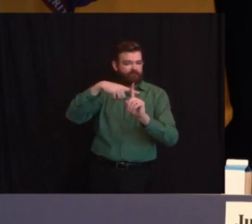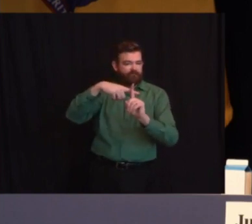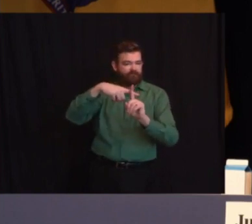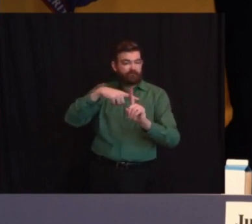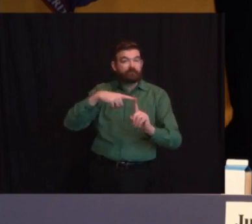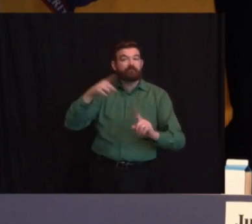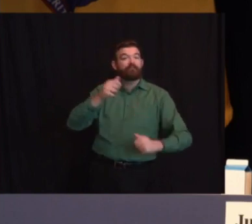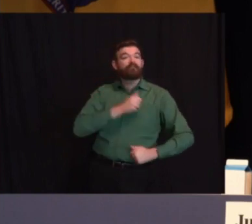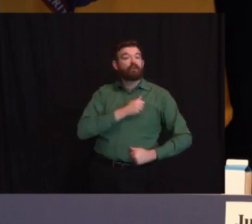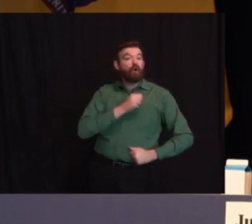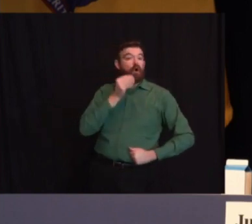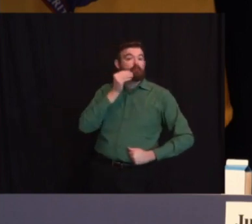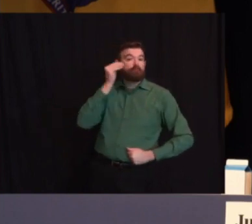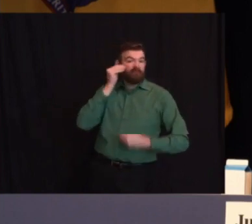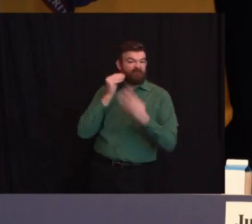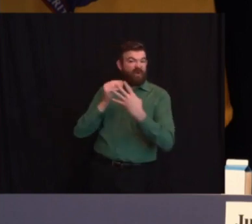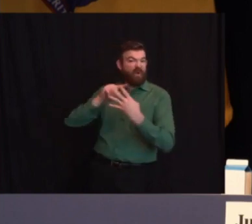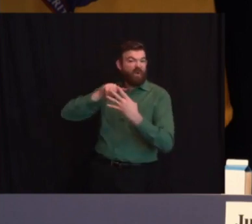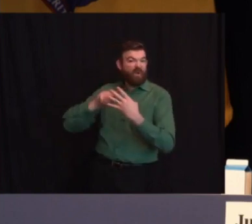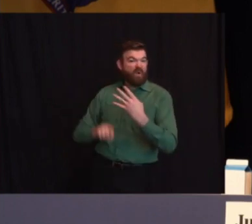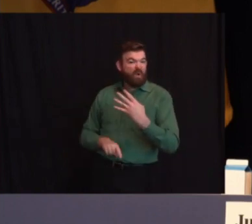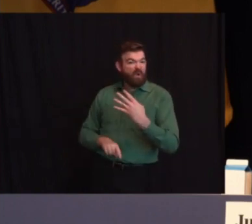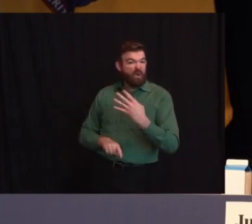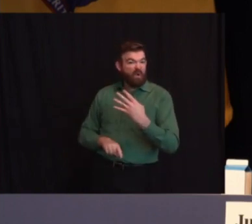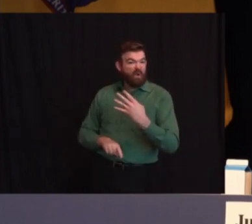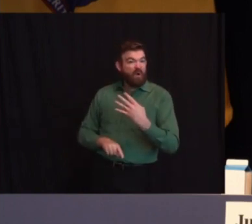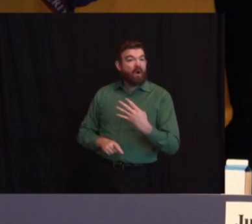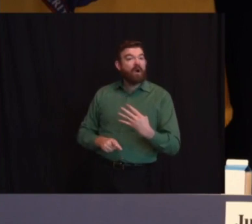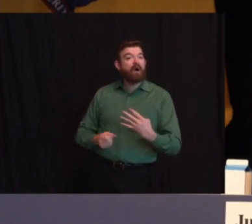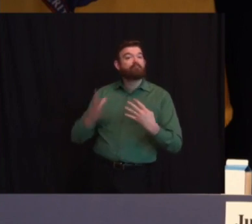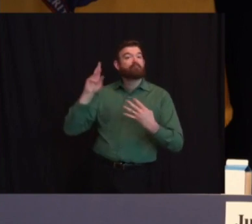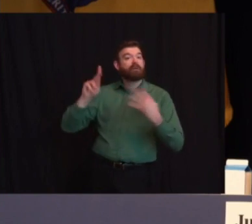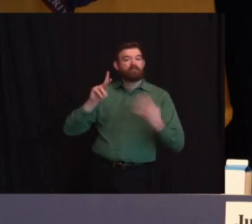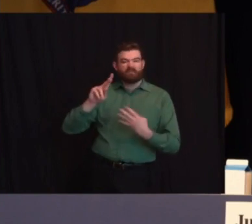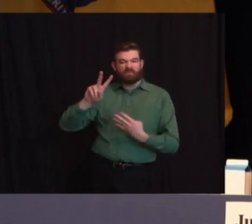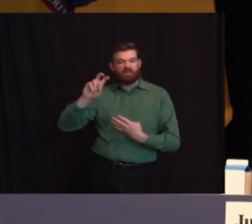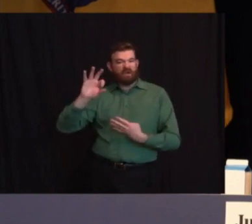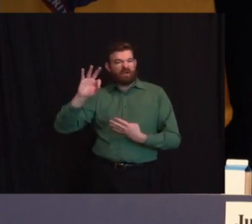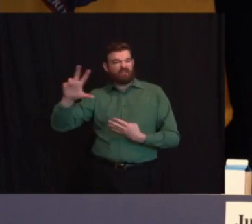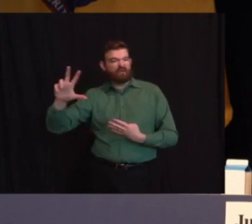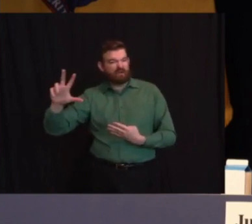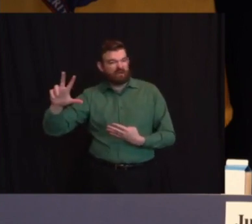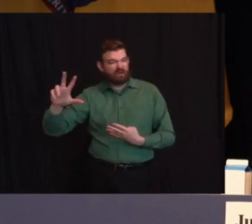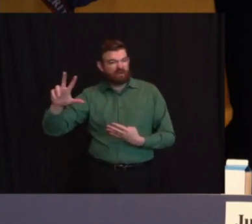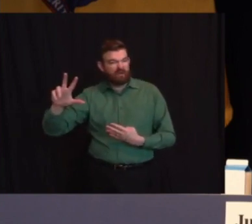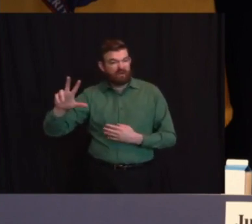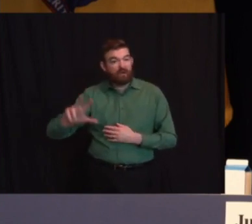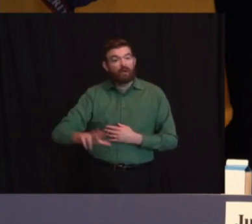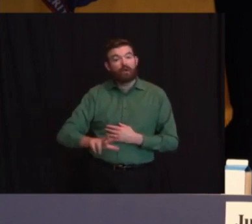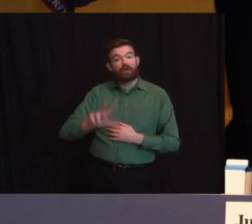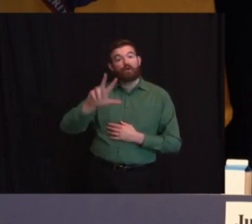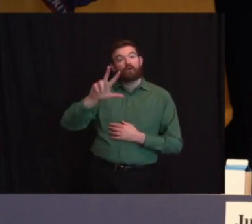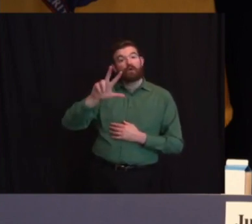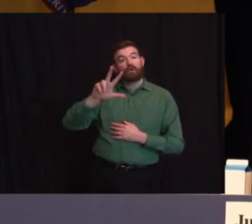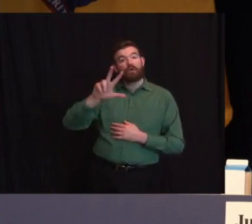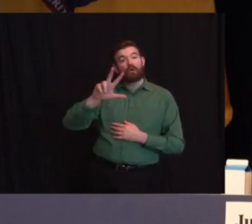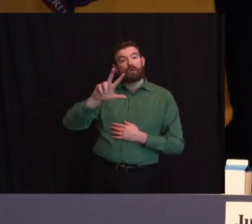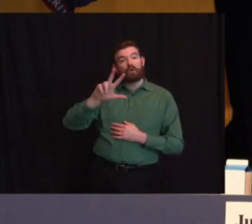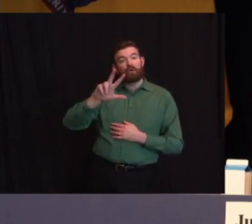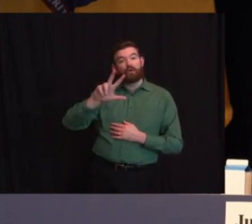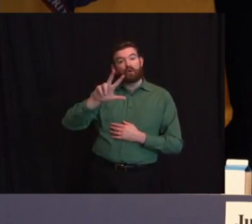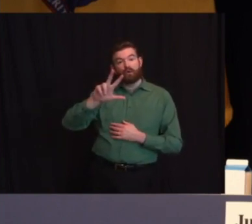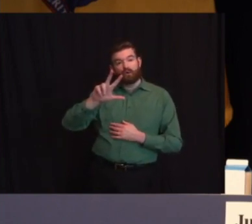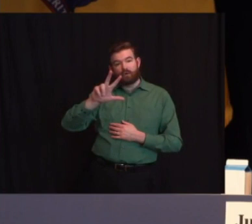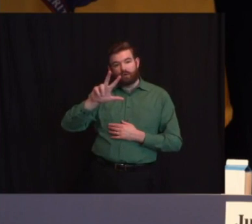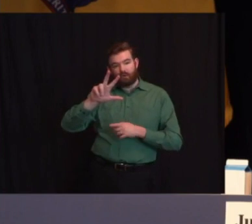of 793 residents, there have been 358 residents that have tested positive